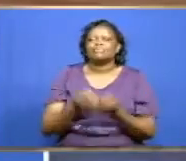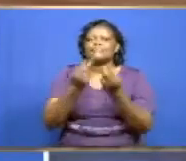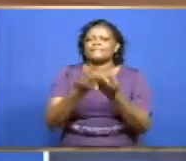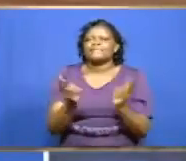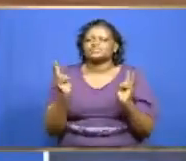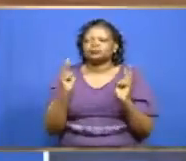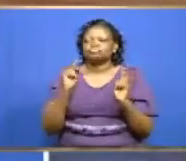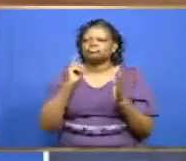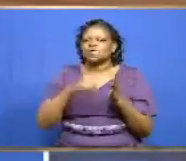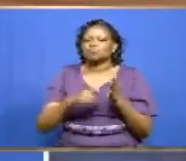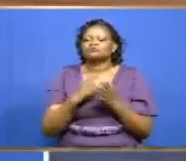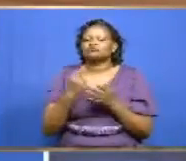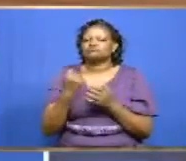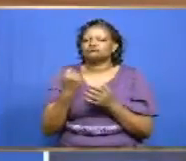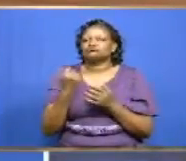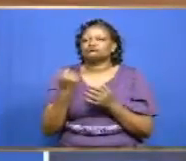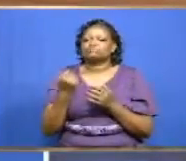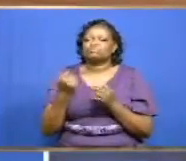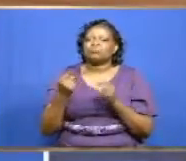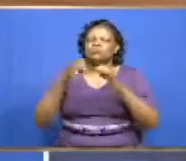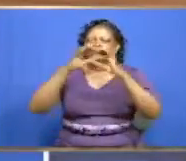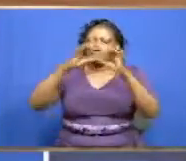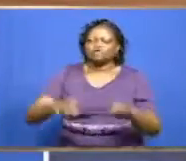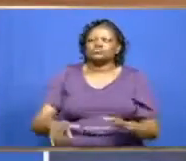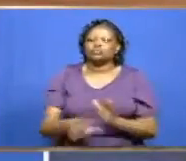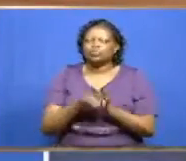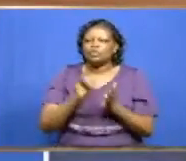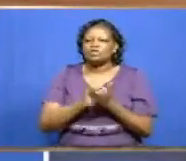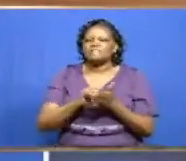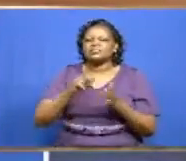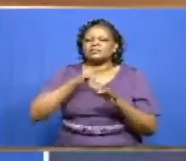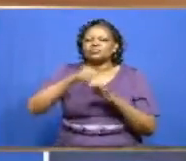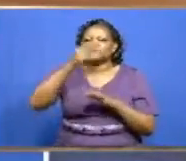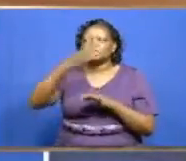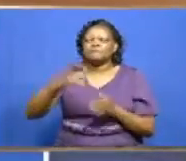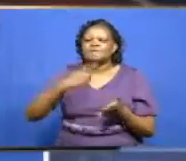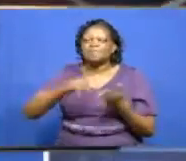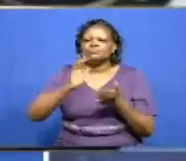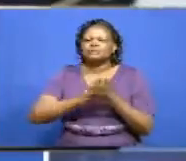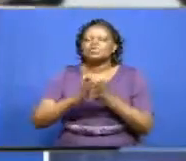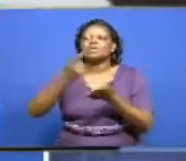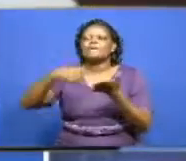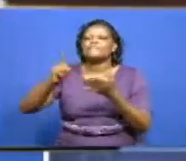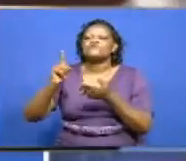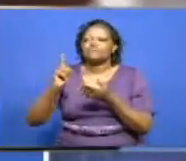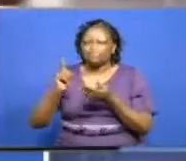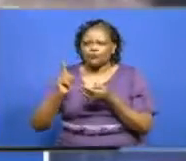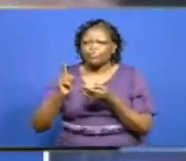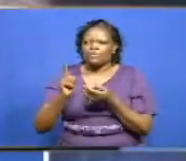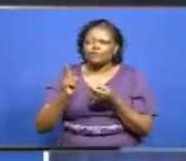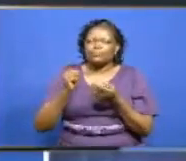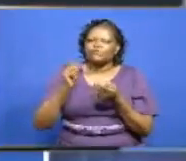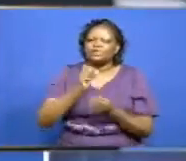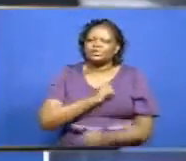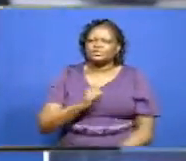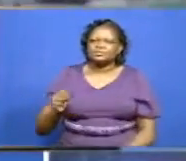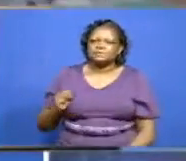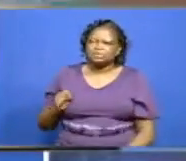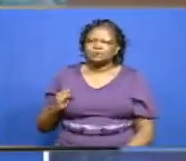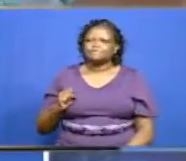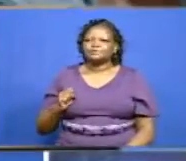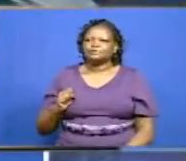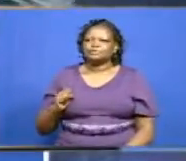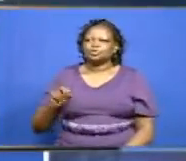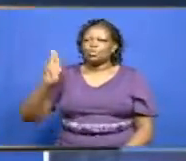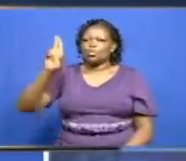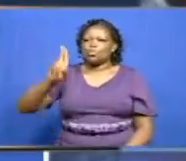devolution laws that the National Assembly had passed without the input of the Senate. In November, President Uhuru Kenyatta